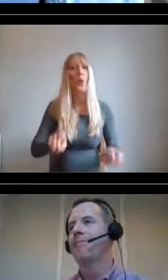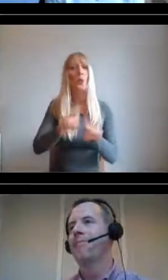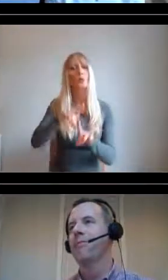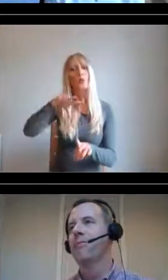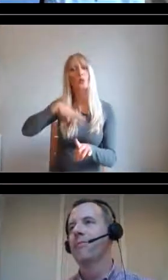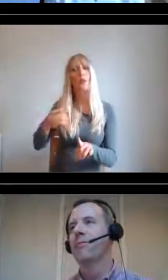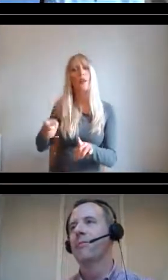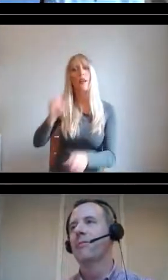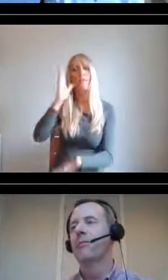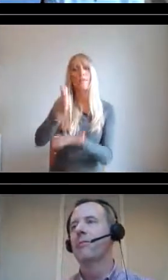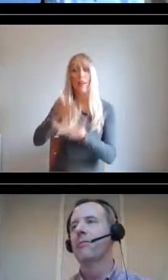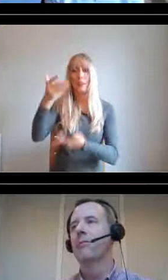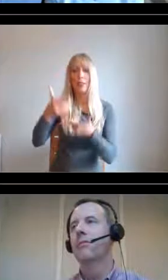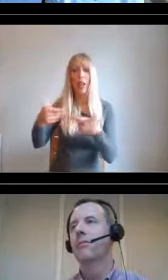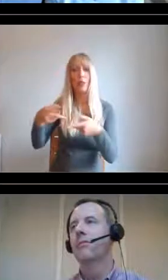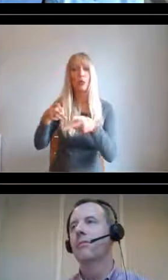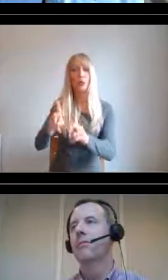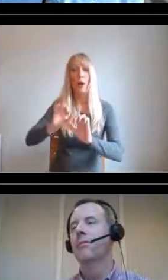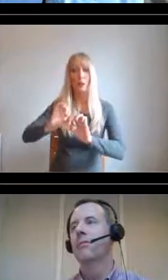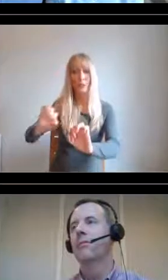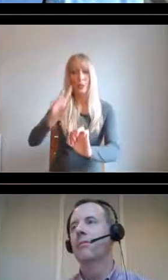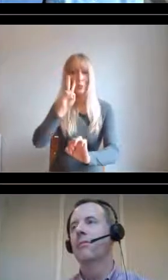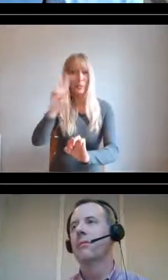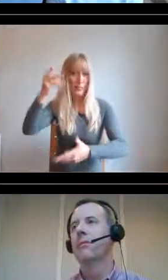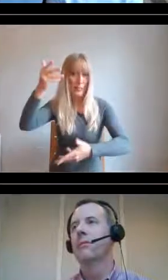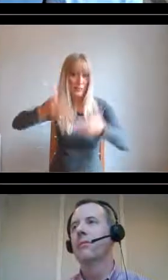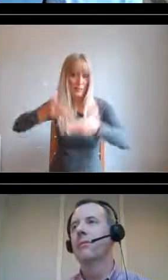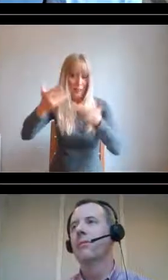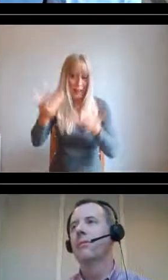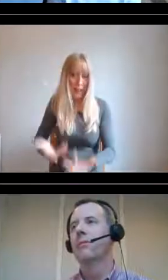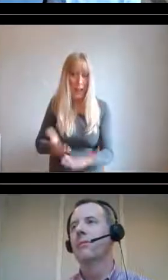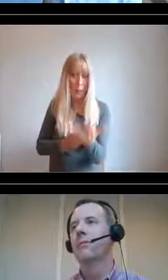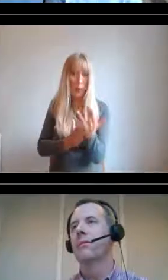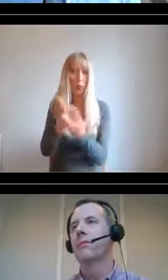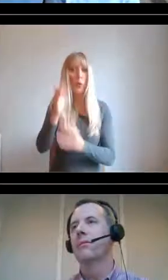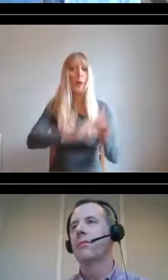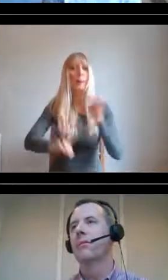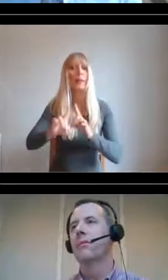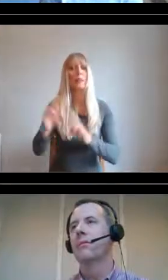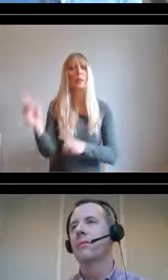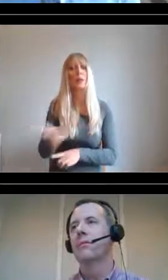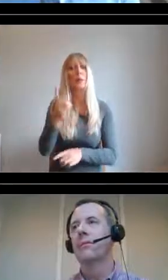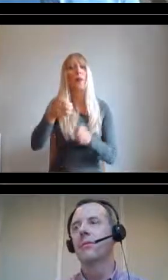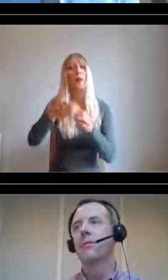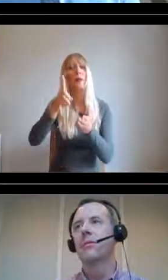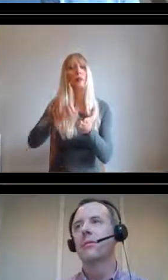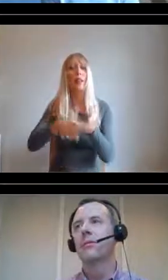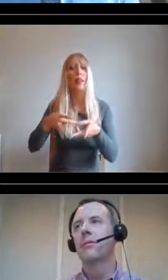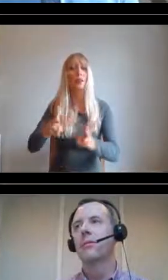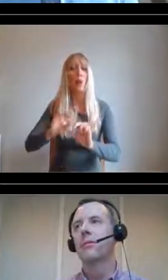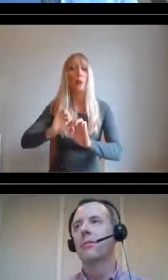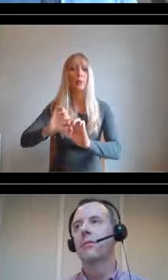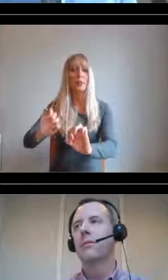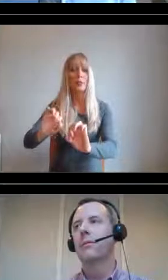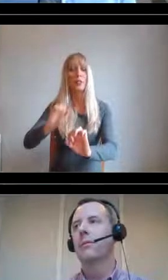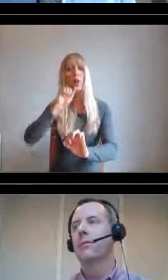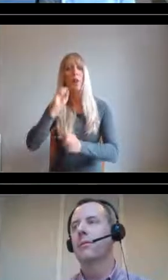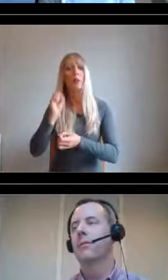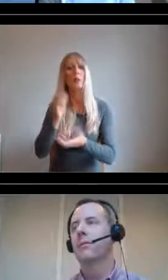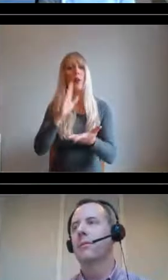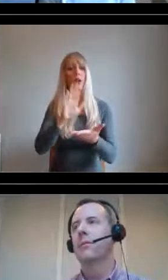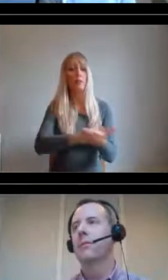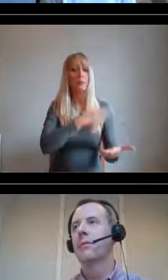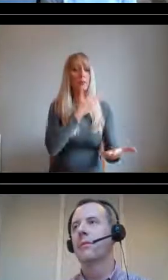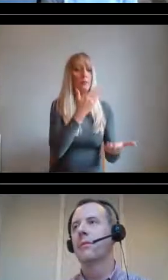and Faith with us today, who, as you can see on camera throughout the webinar, they are British Sign Language interpreters, and they'll be providing sign